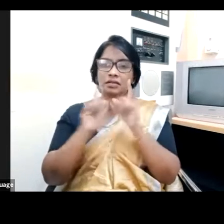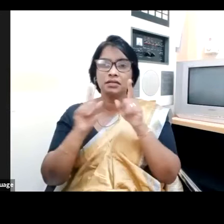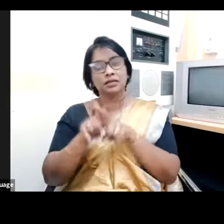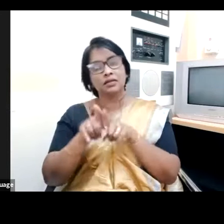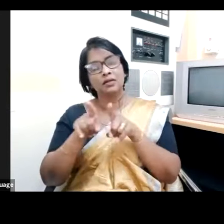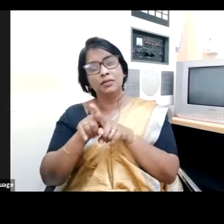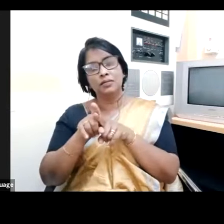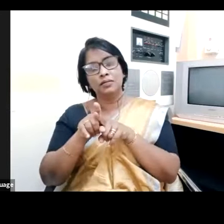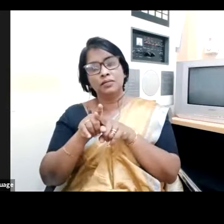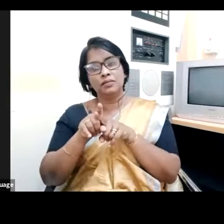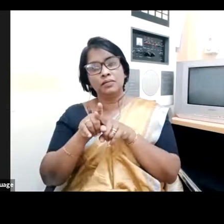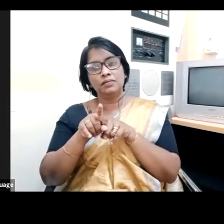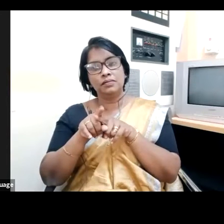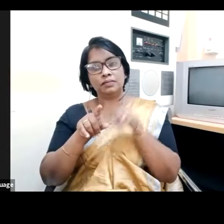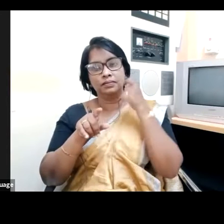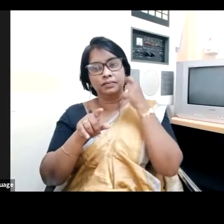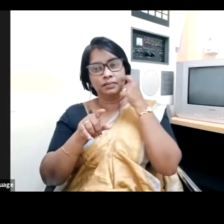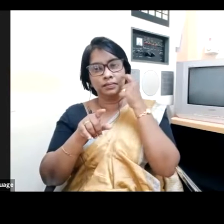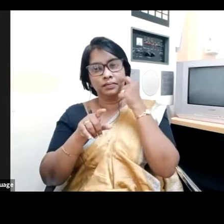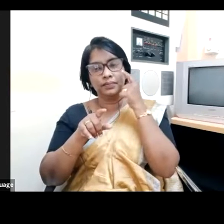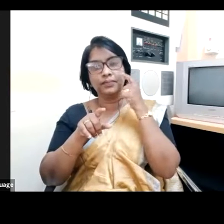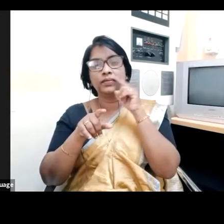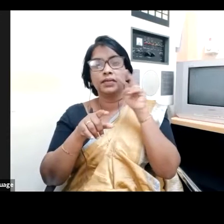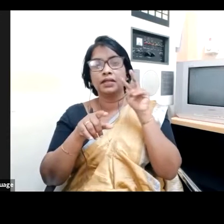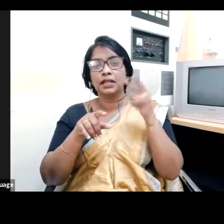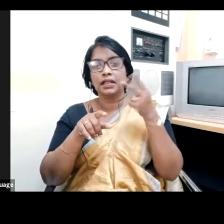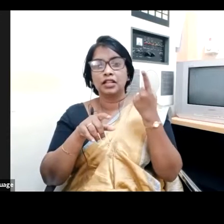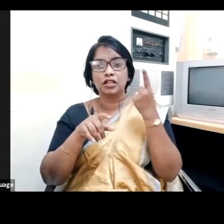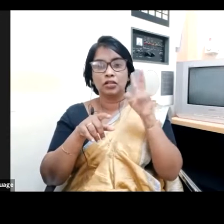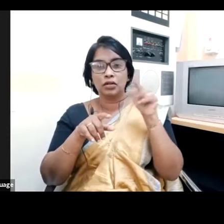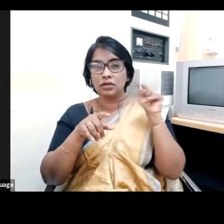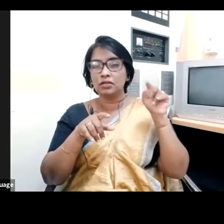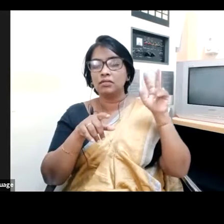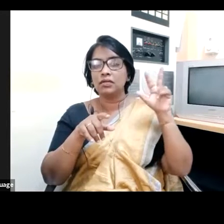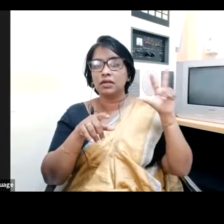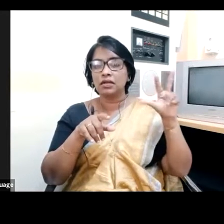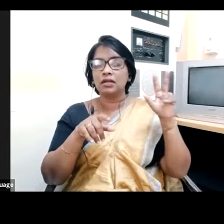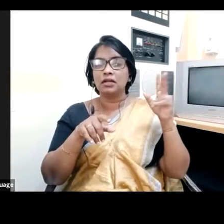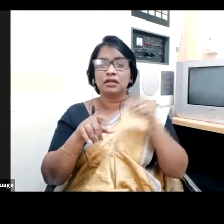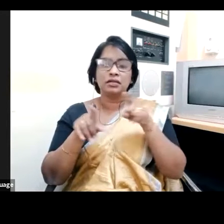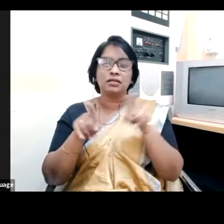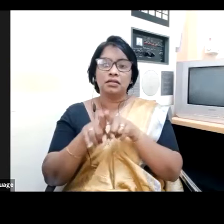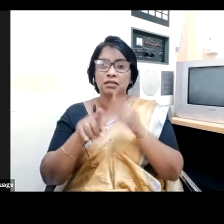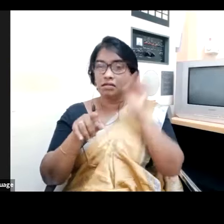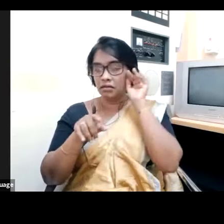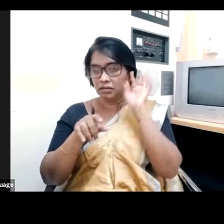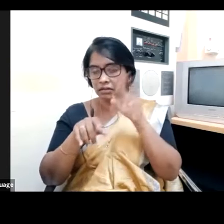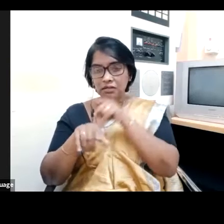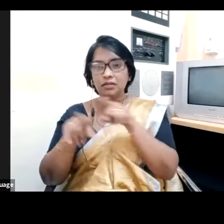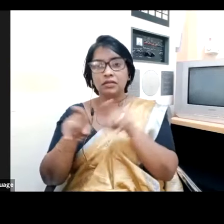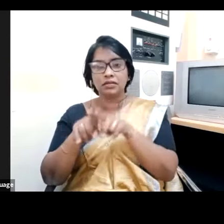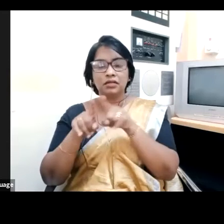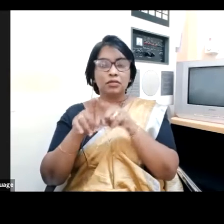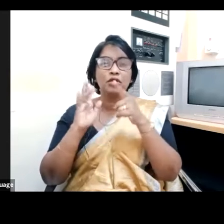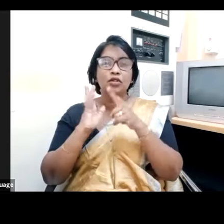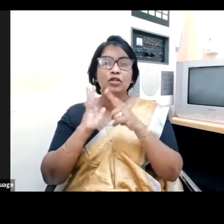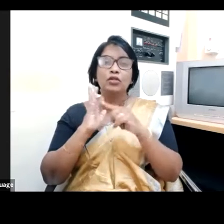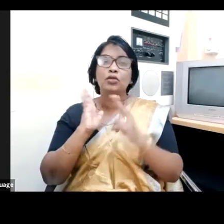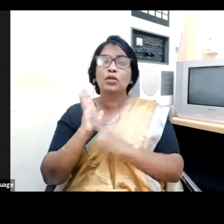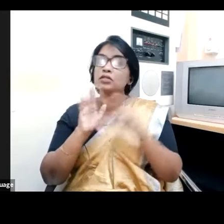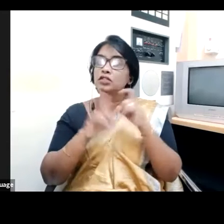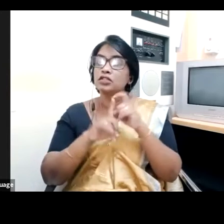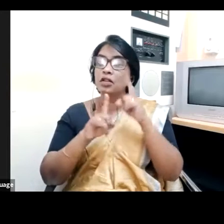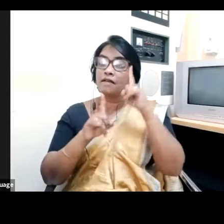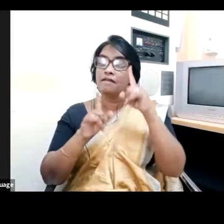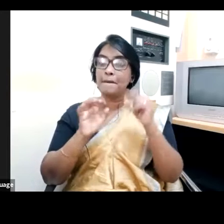212.8 billion in 2019, which is more than $1 billion. And the ecosystem